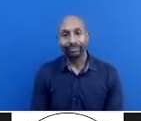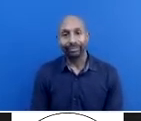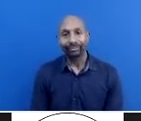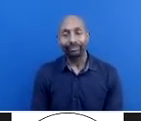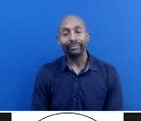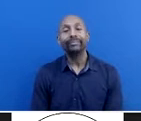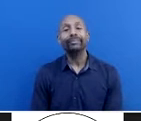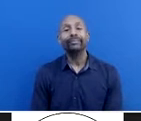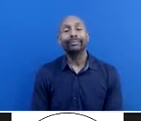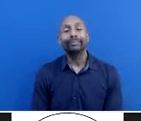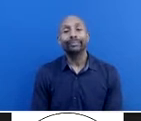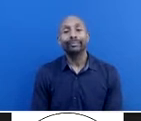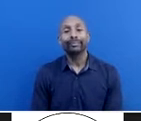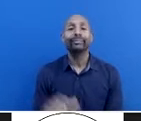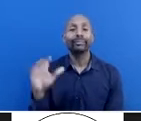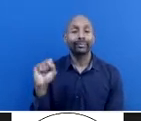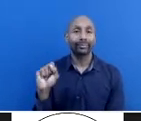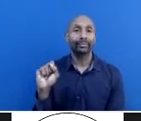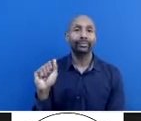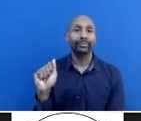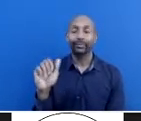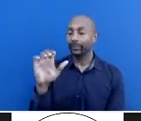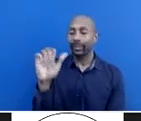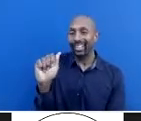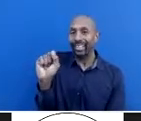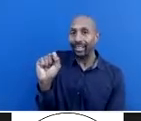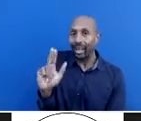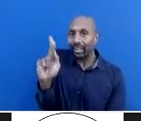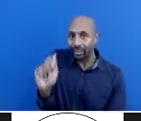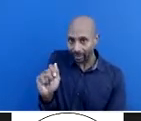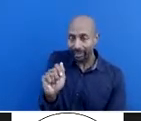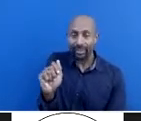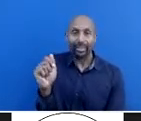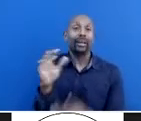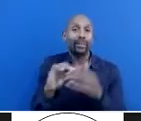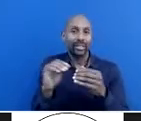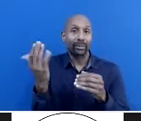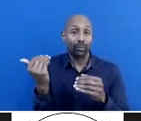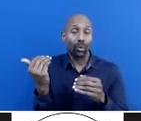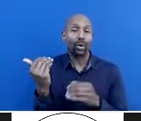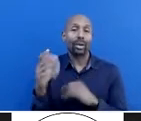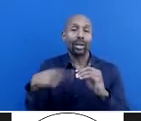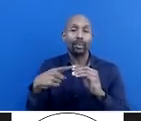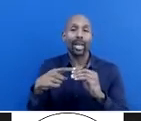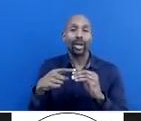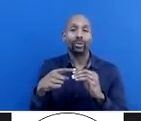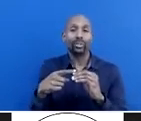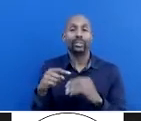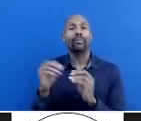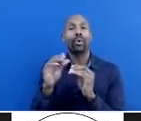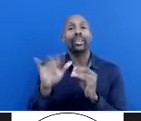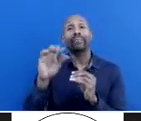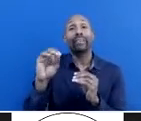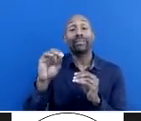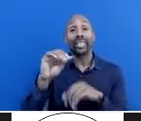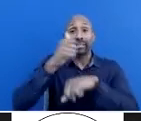As Oscar mentioned, the pieces arranged, over 50 pieces. I think